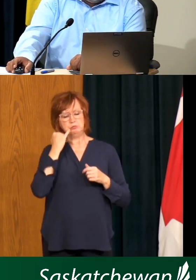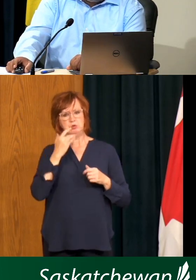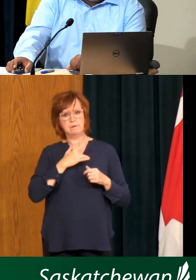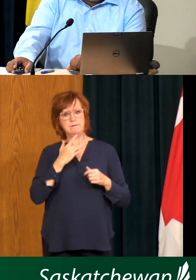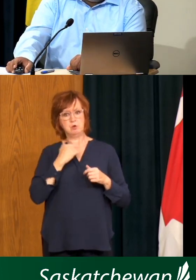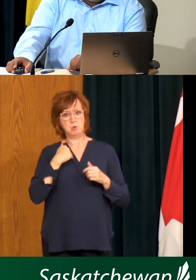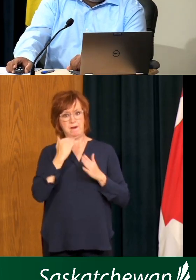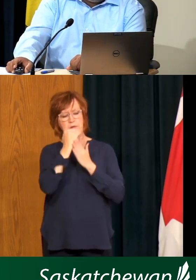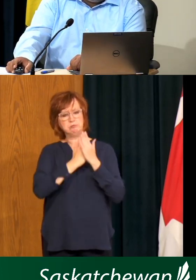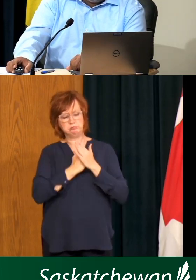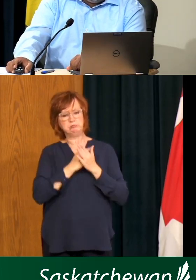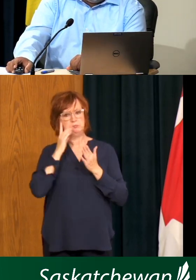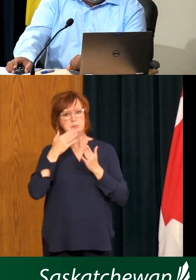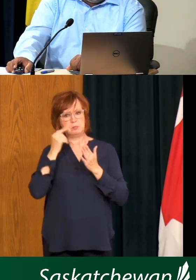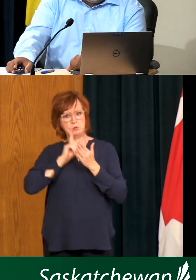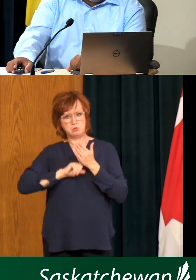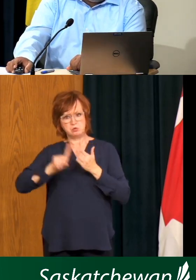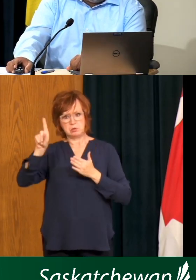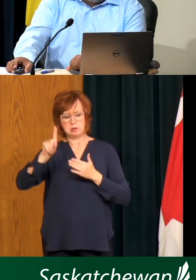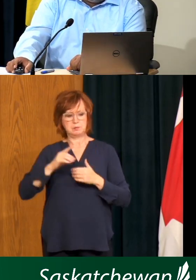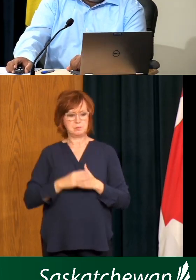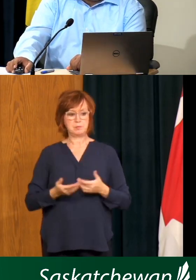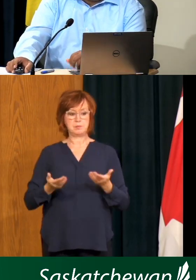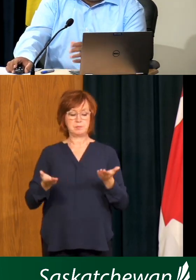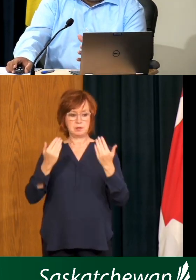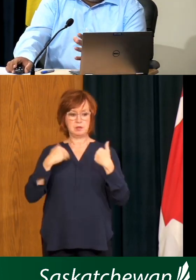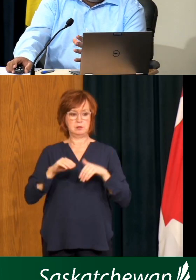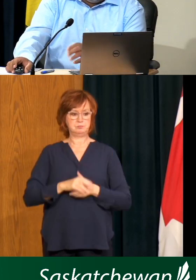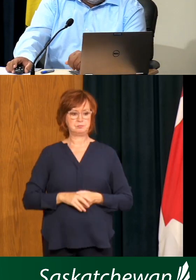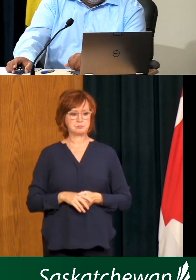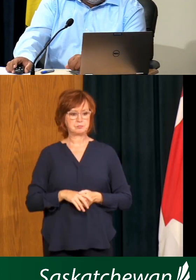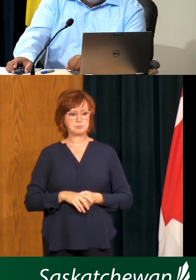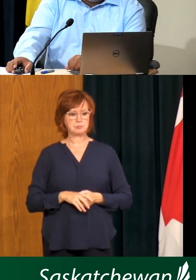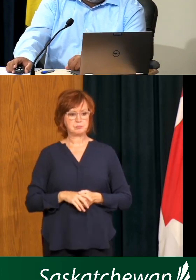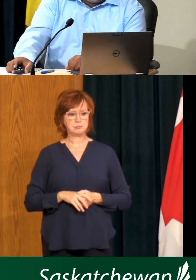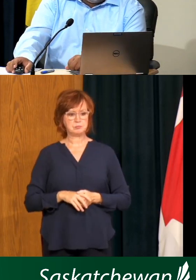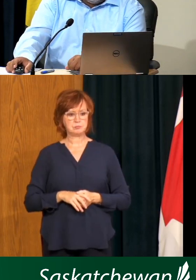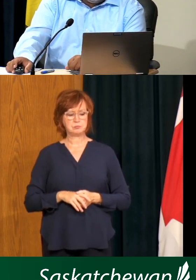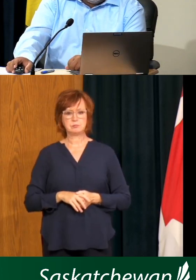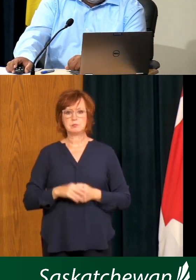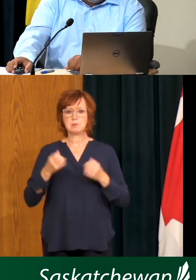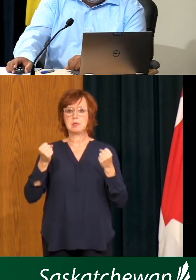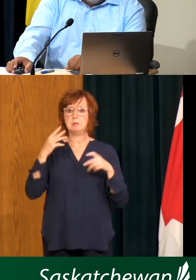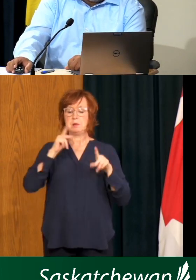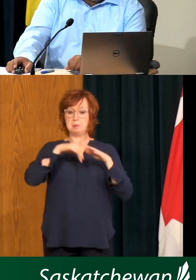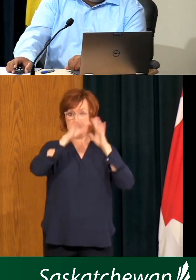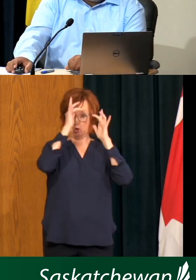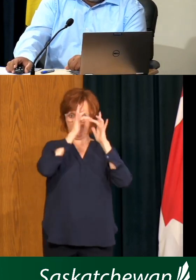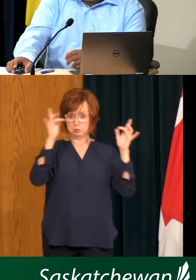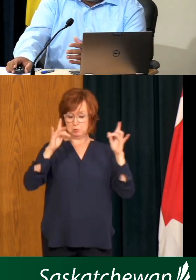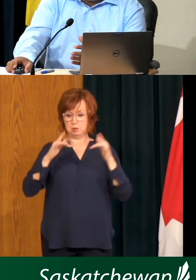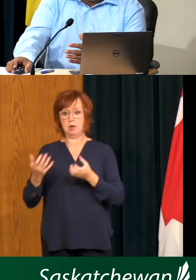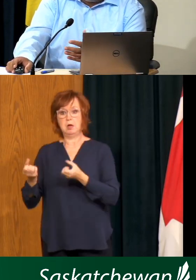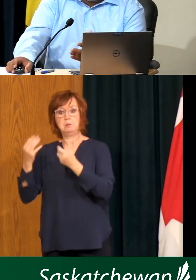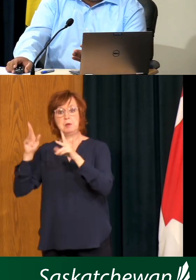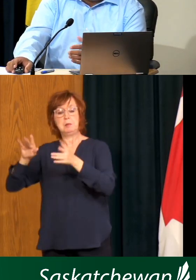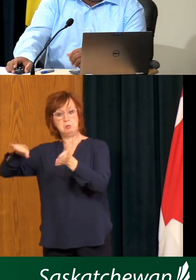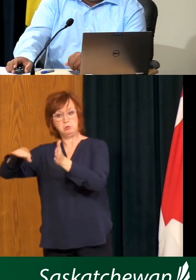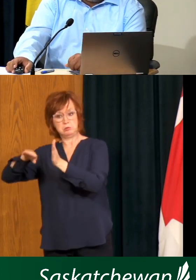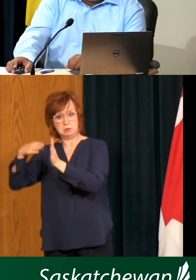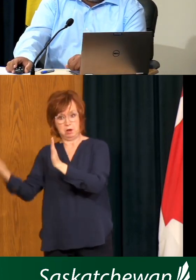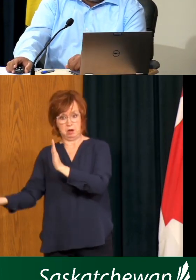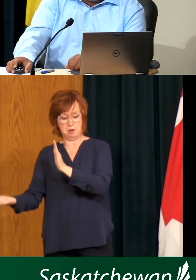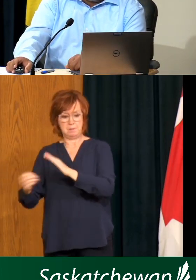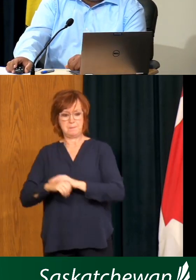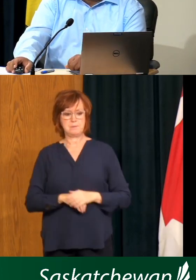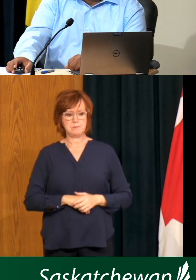When we look at hospitalizations and deaths through the 5 broad geographies, we have seen, and this is correlated